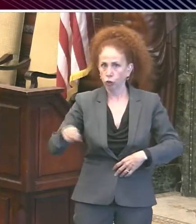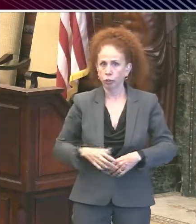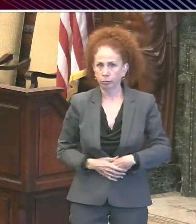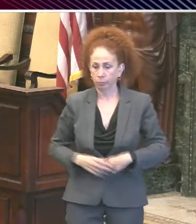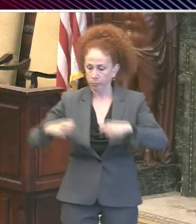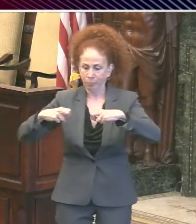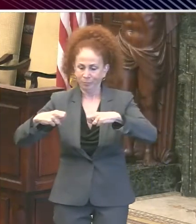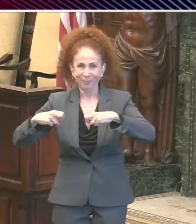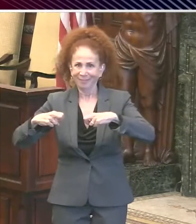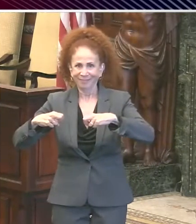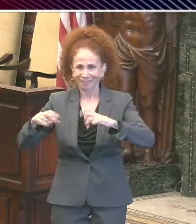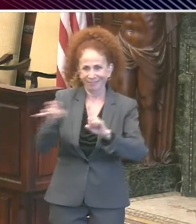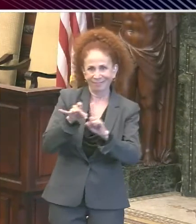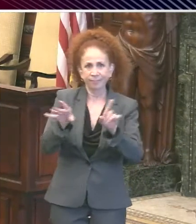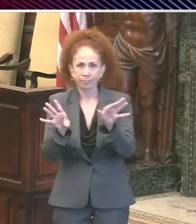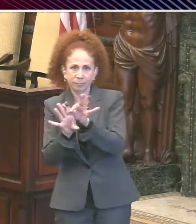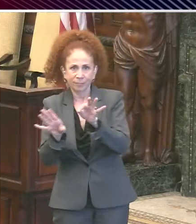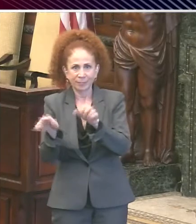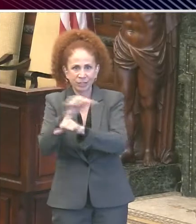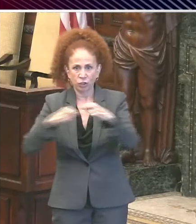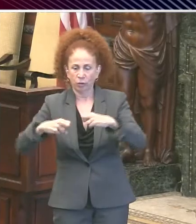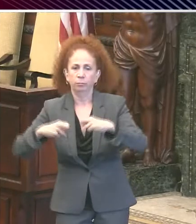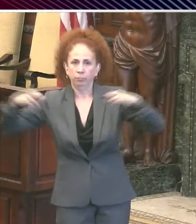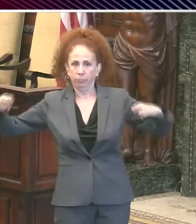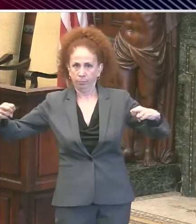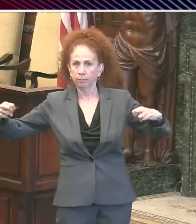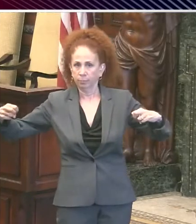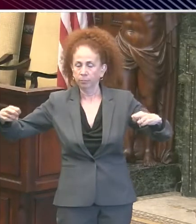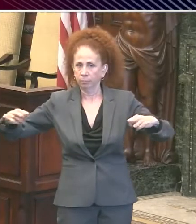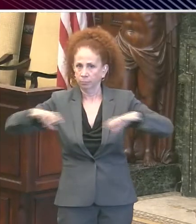potentially spread the infection to people at another table.